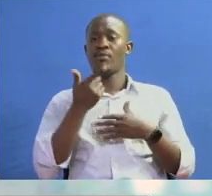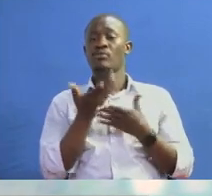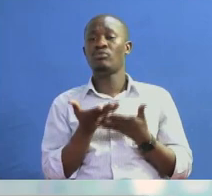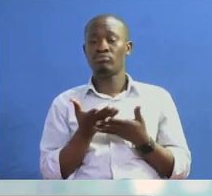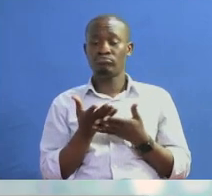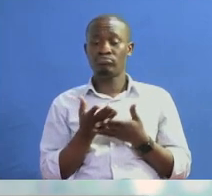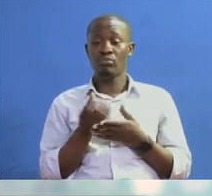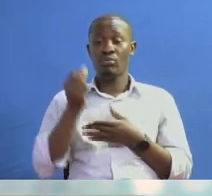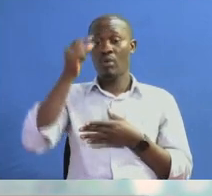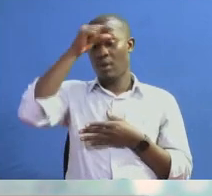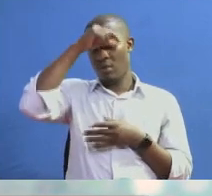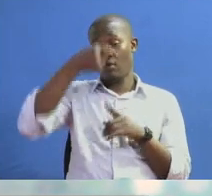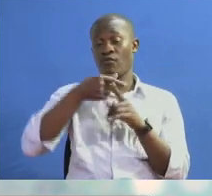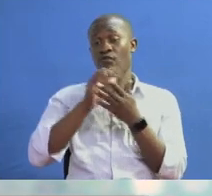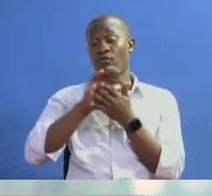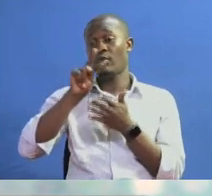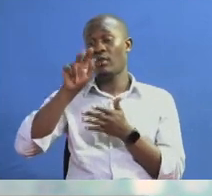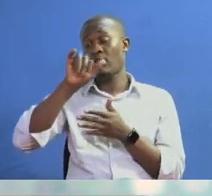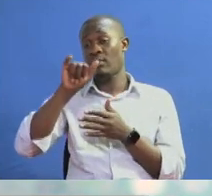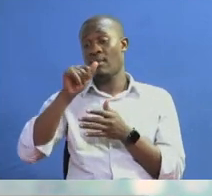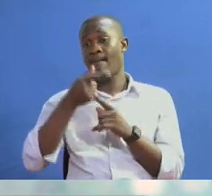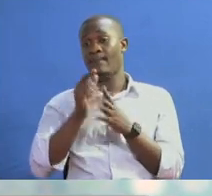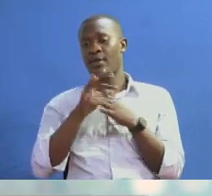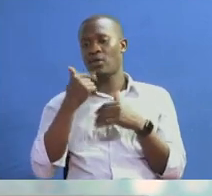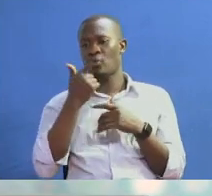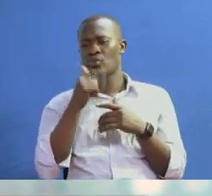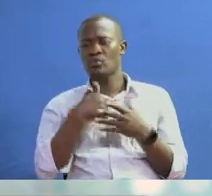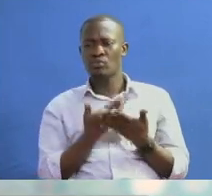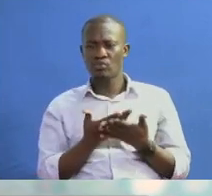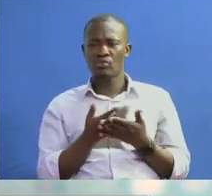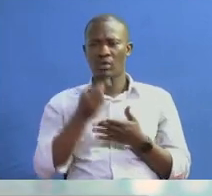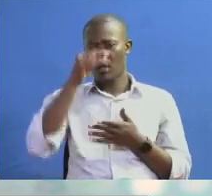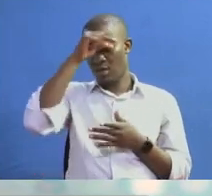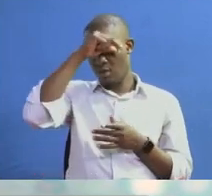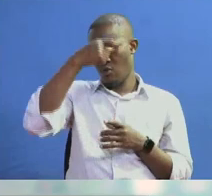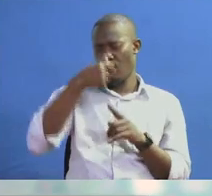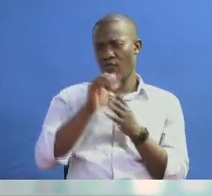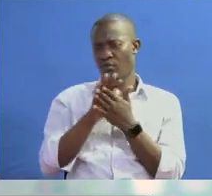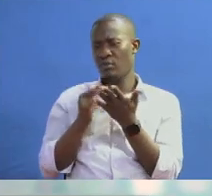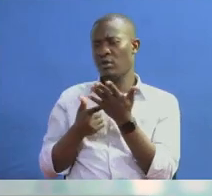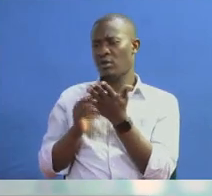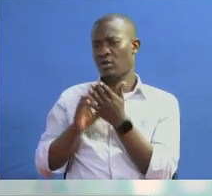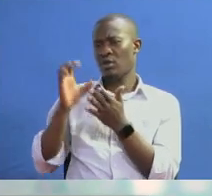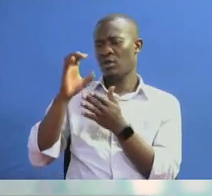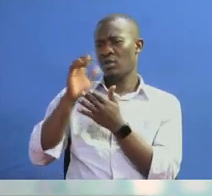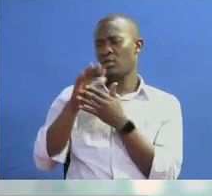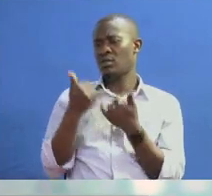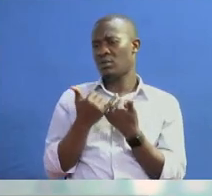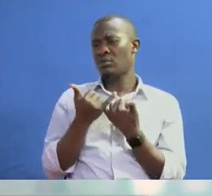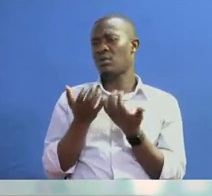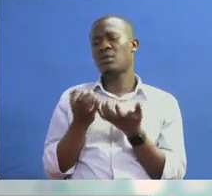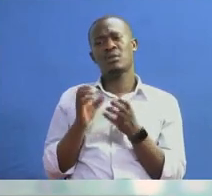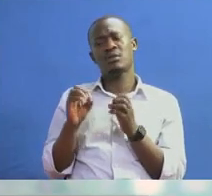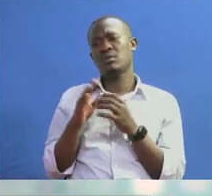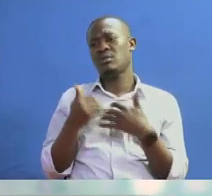NOAS do get. But people who graduate from technological related courses, they actually don't need government support